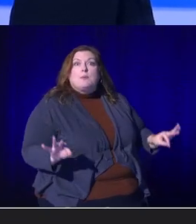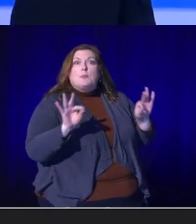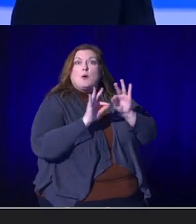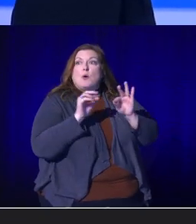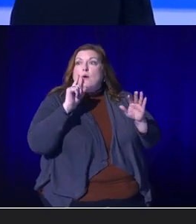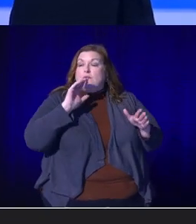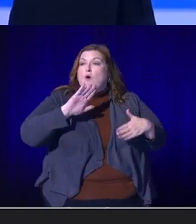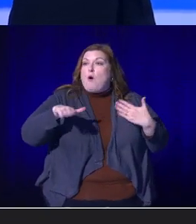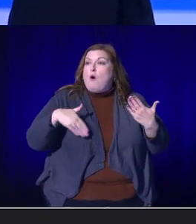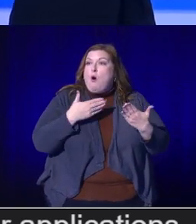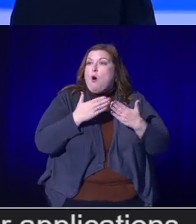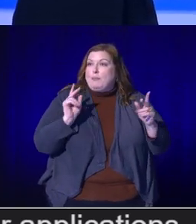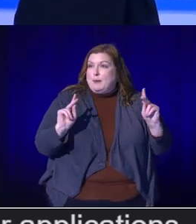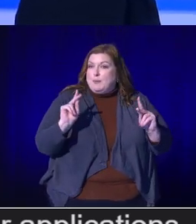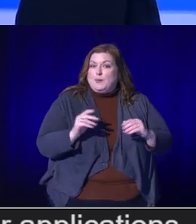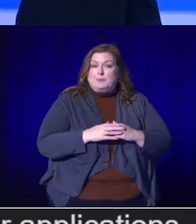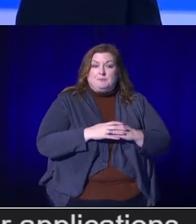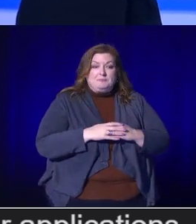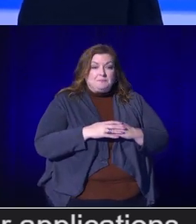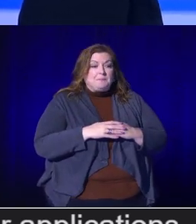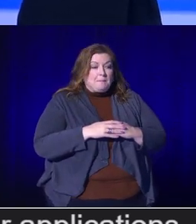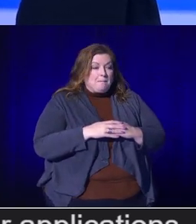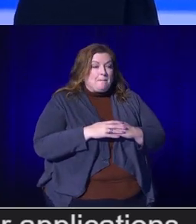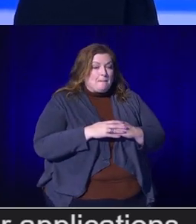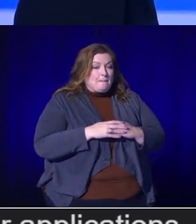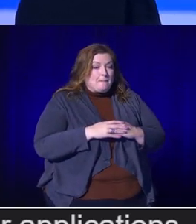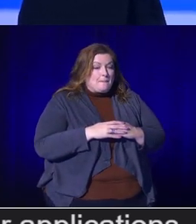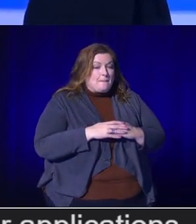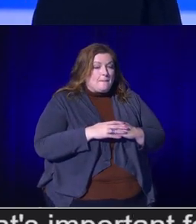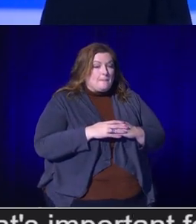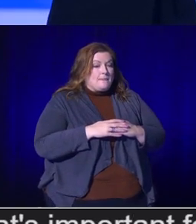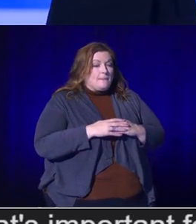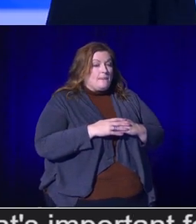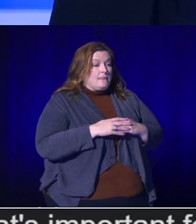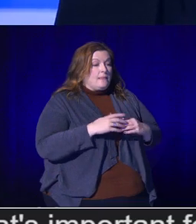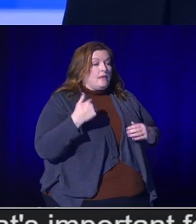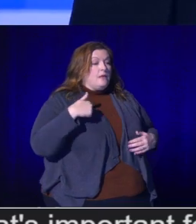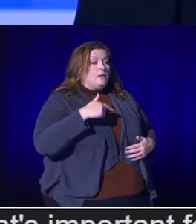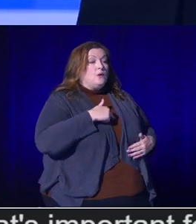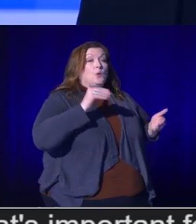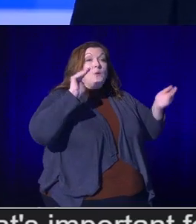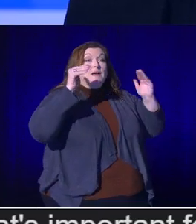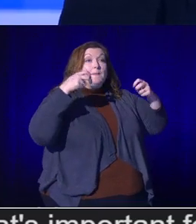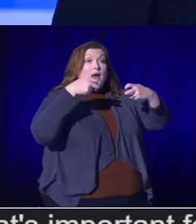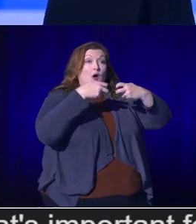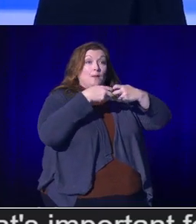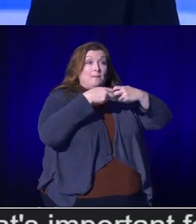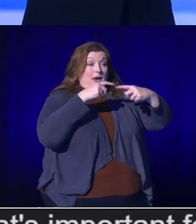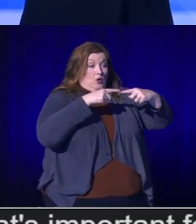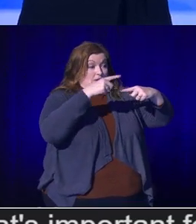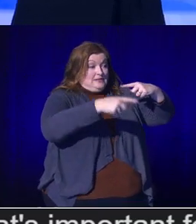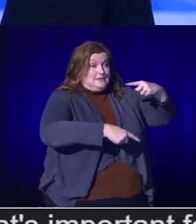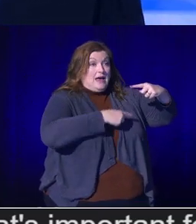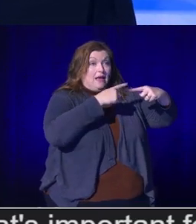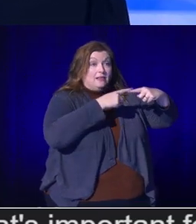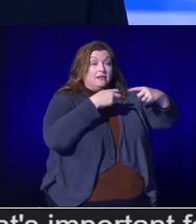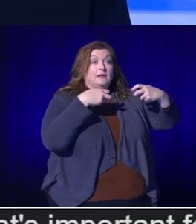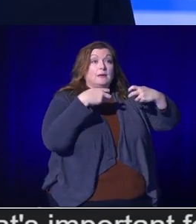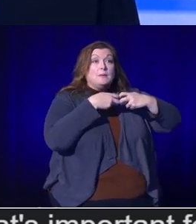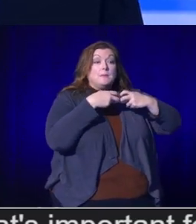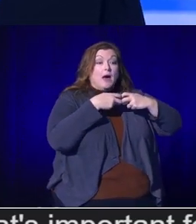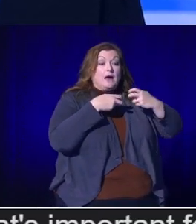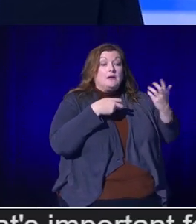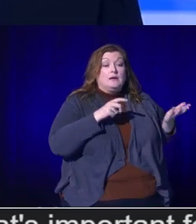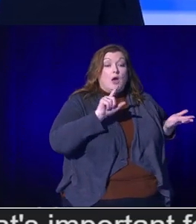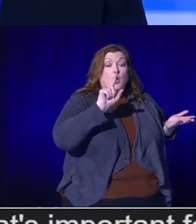for all people. And so we basically just compared the battery cycling of a battery at 20